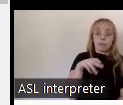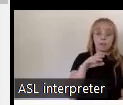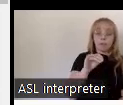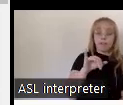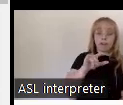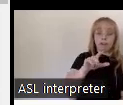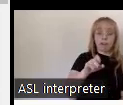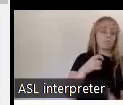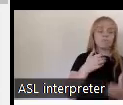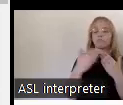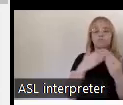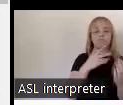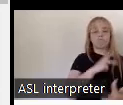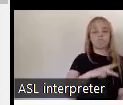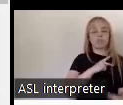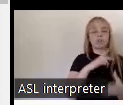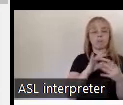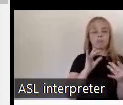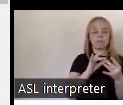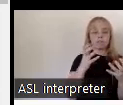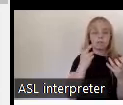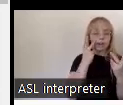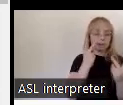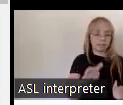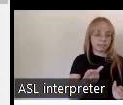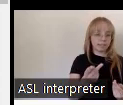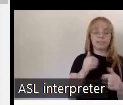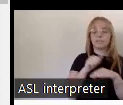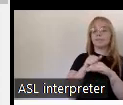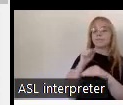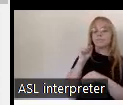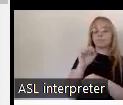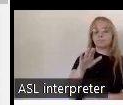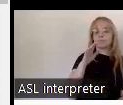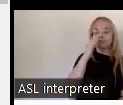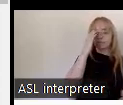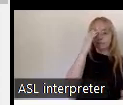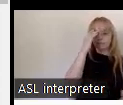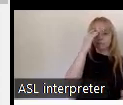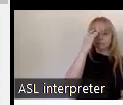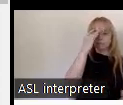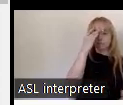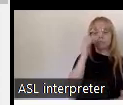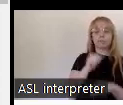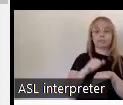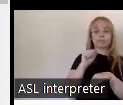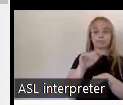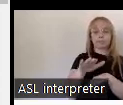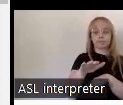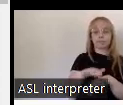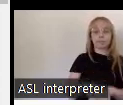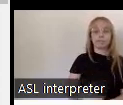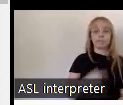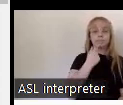or whatever personal message I want to see, and I can click send. When I click send, it